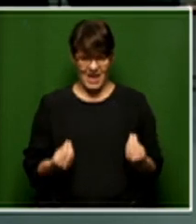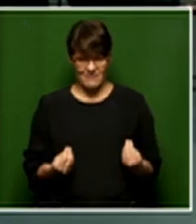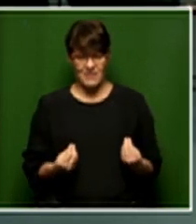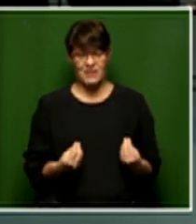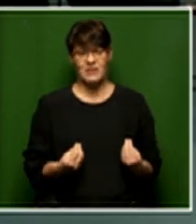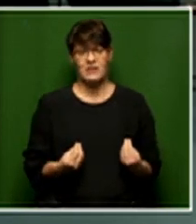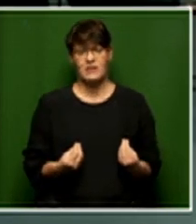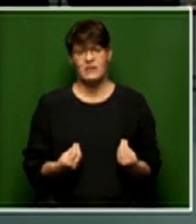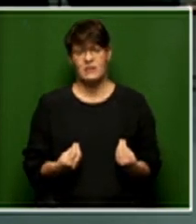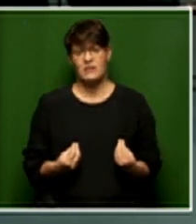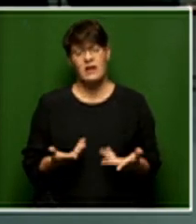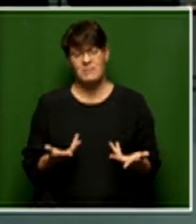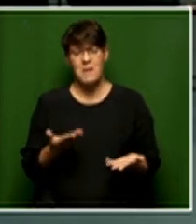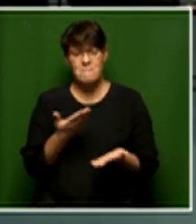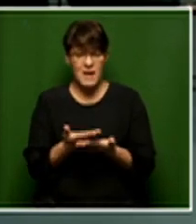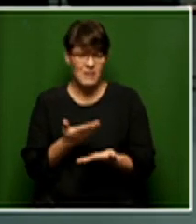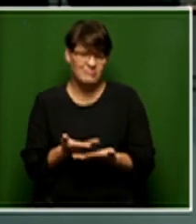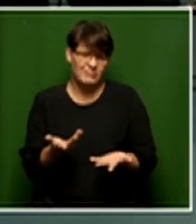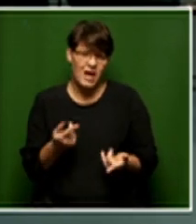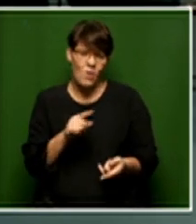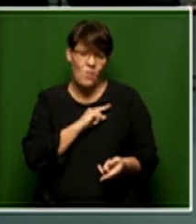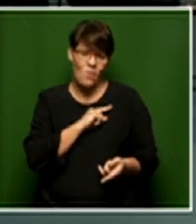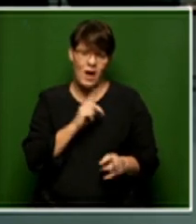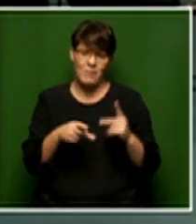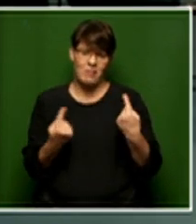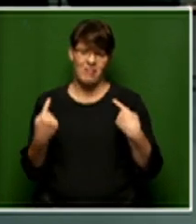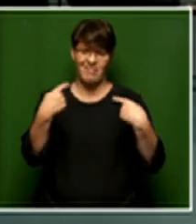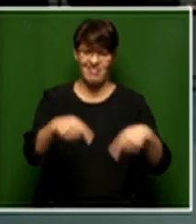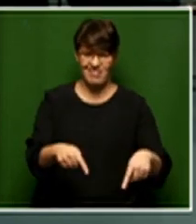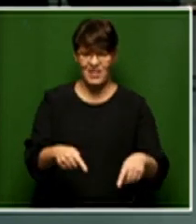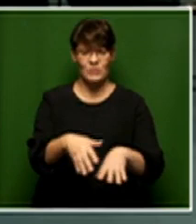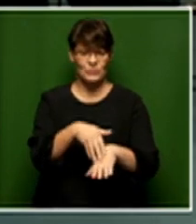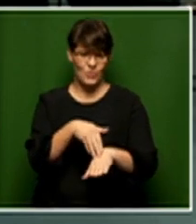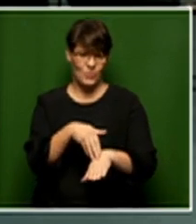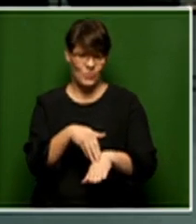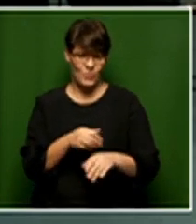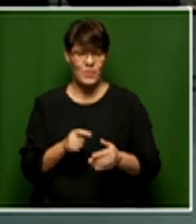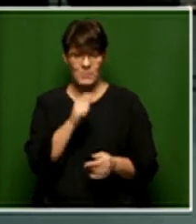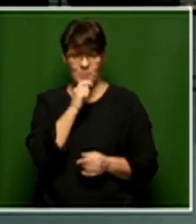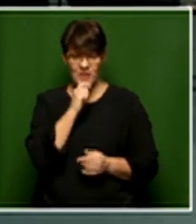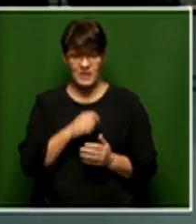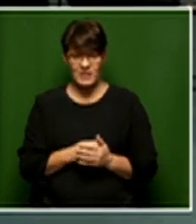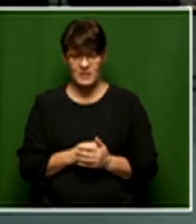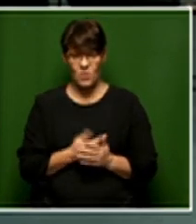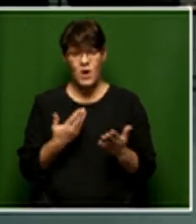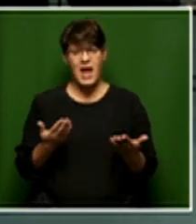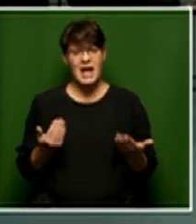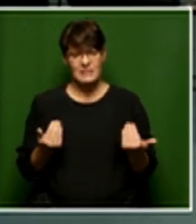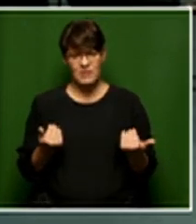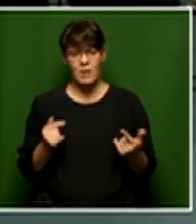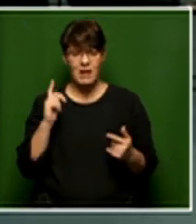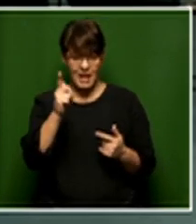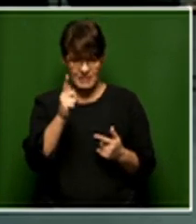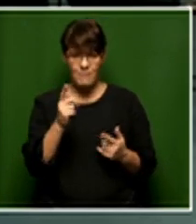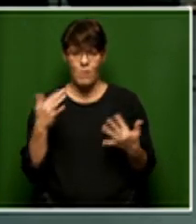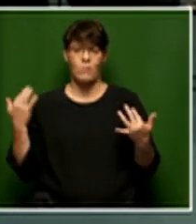currently experiencing is probably one of the reasons that the voter turnout was a bit slow this morning. But we are expecting a big surge